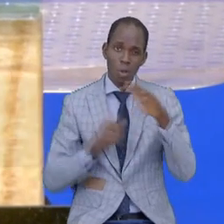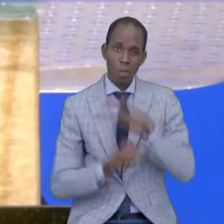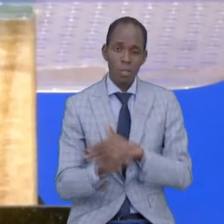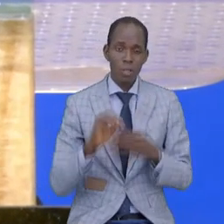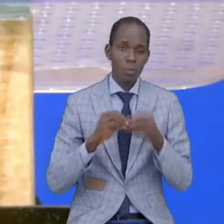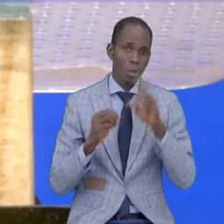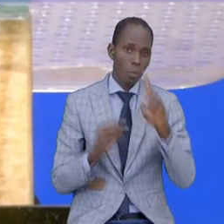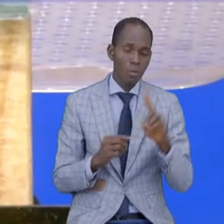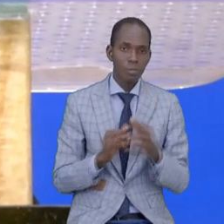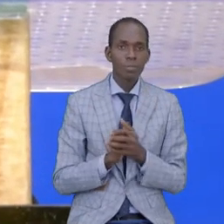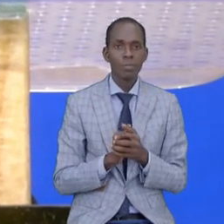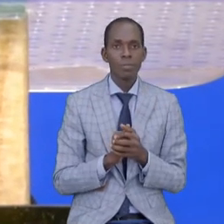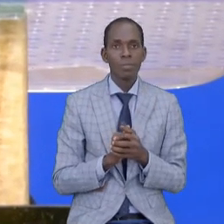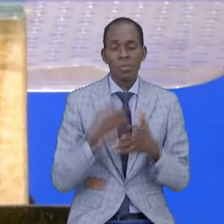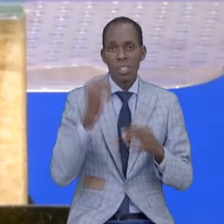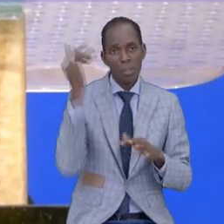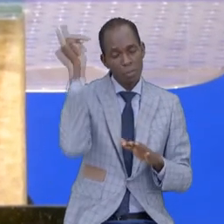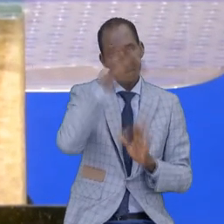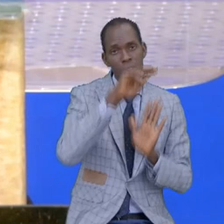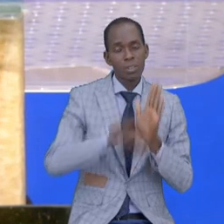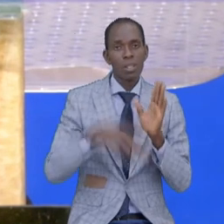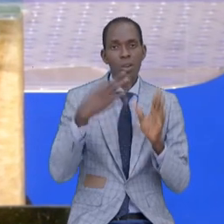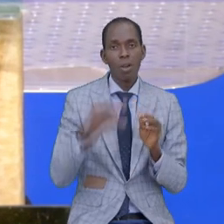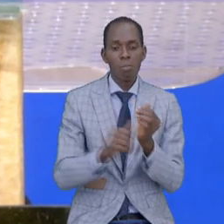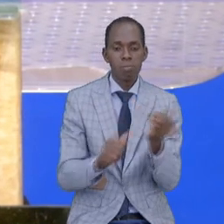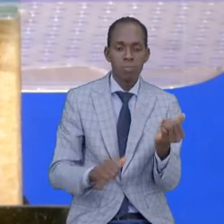the foolishness of backsliders